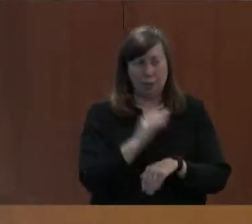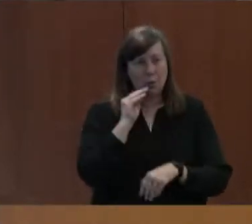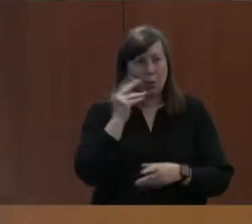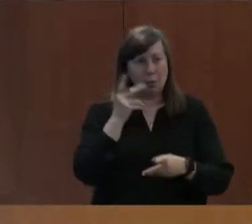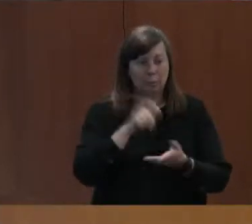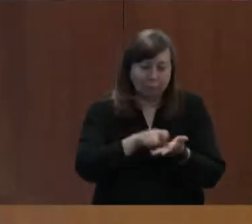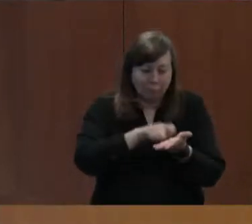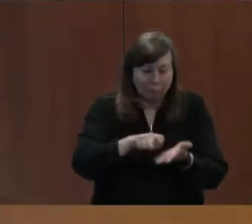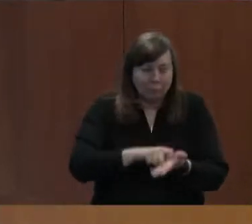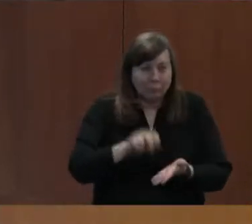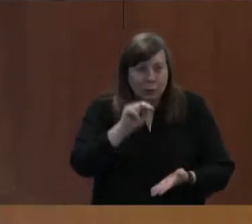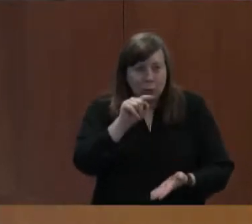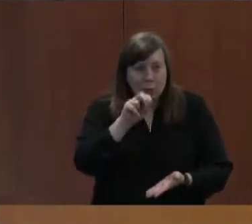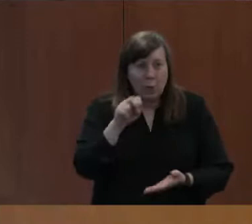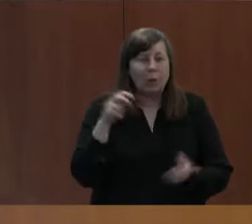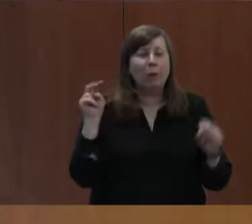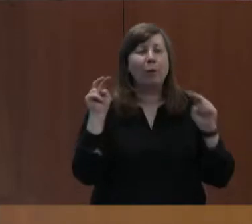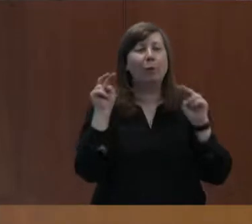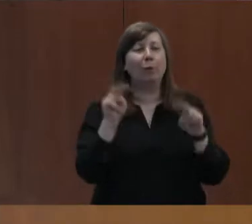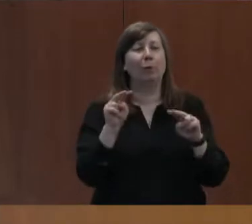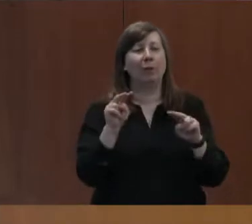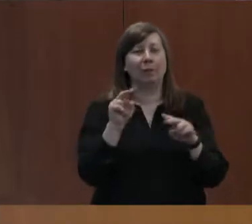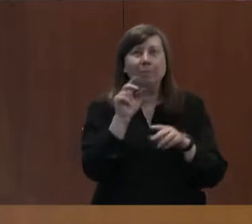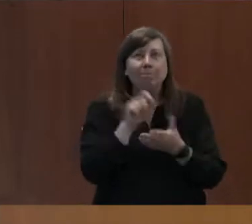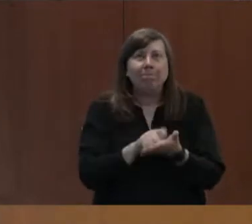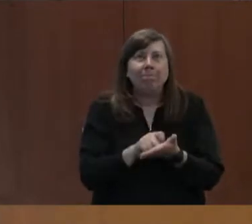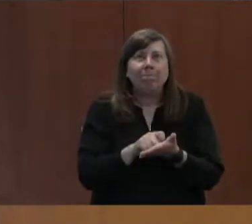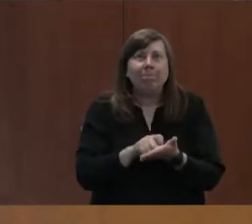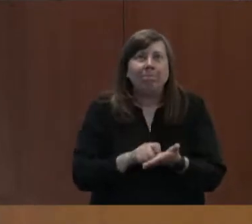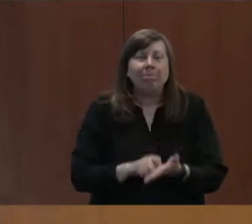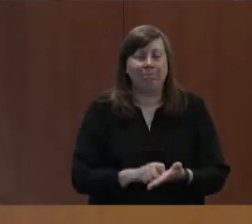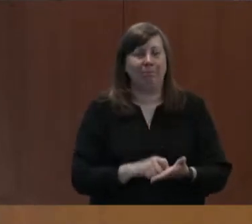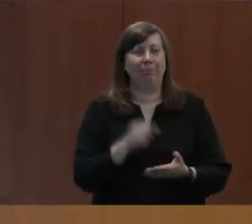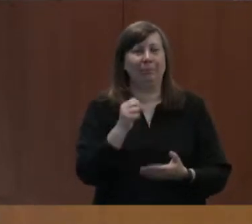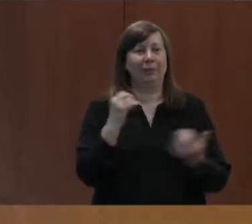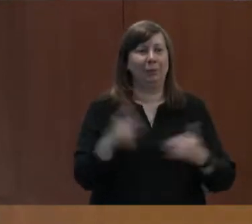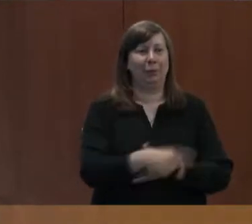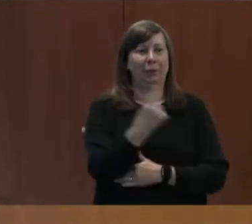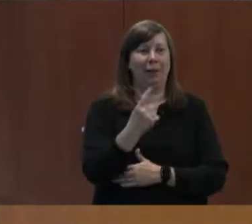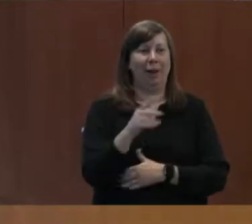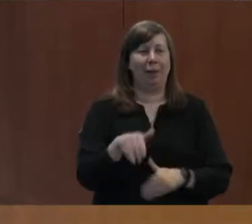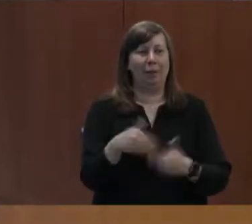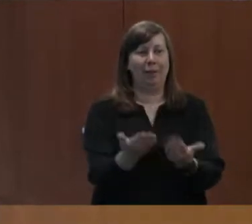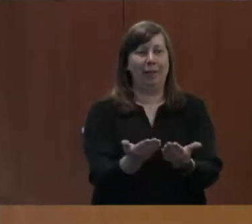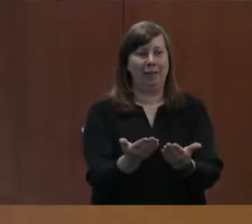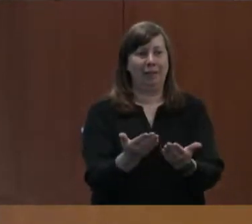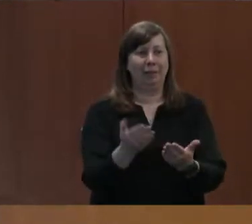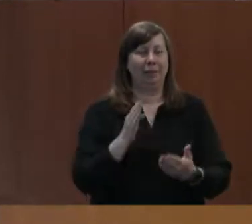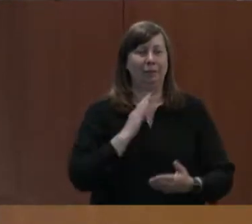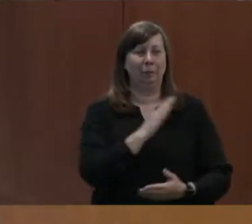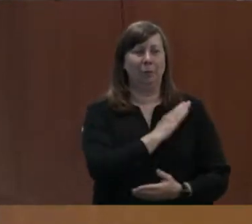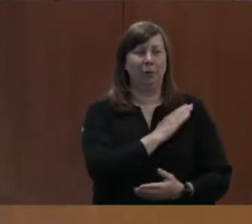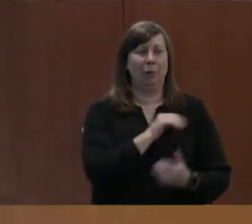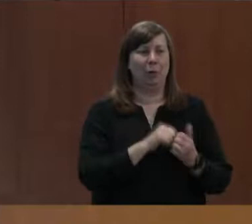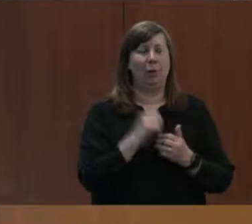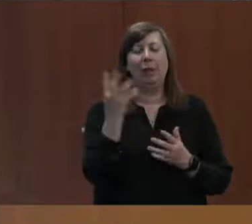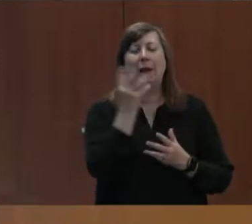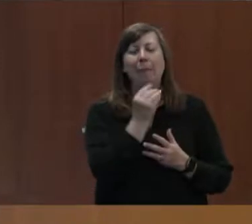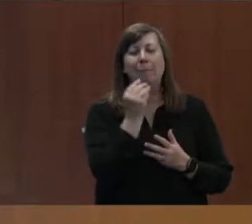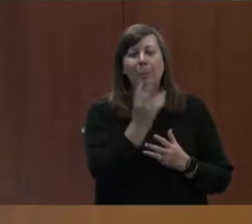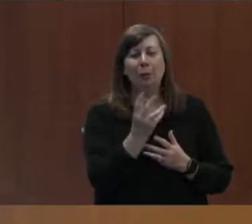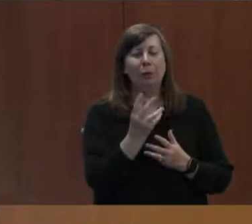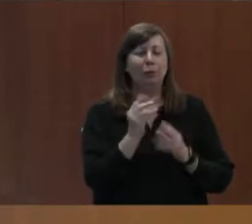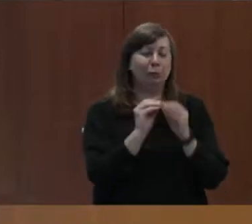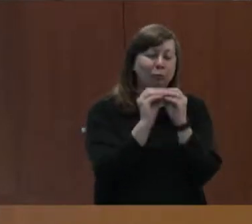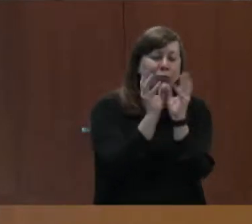taking notes. So she is watching us diligently. So today we presented her, the board presented her with a beautiful